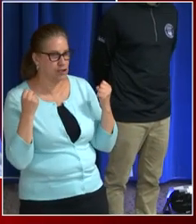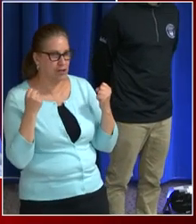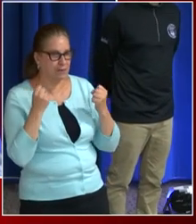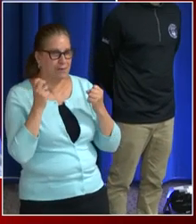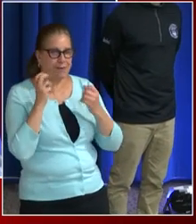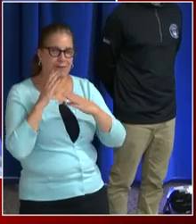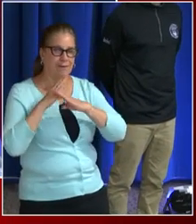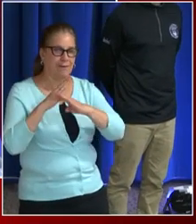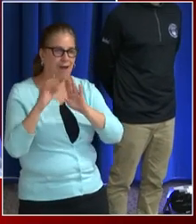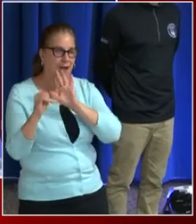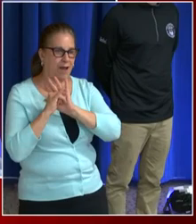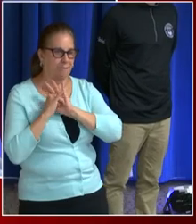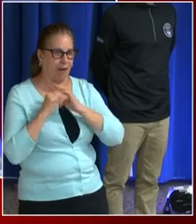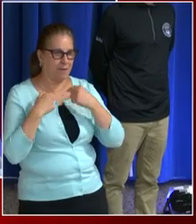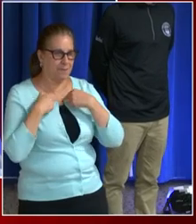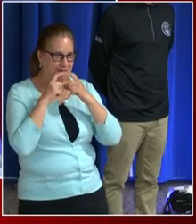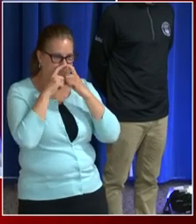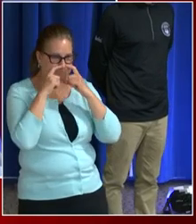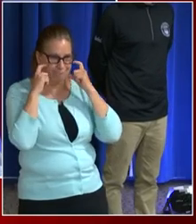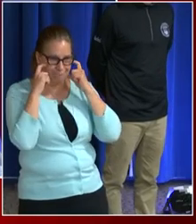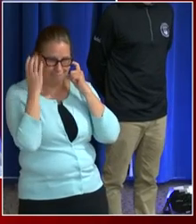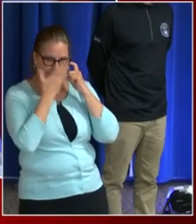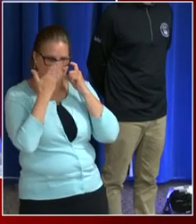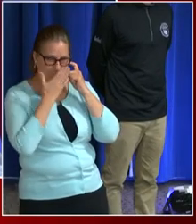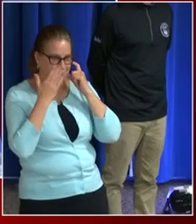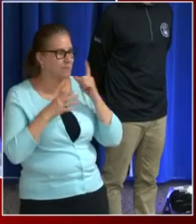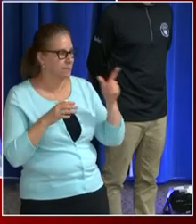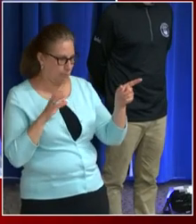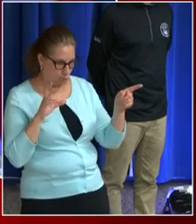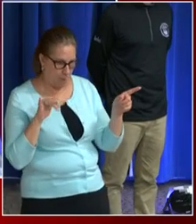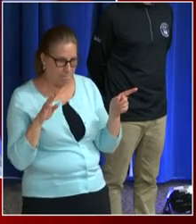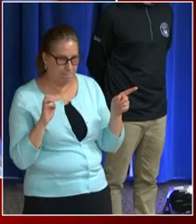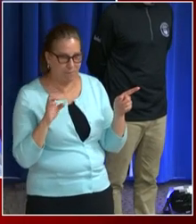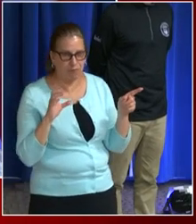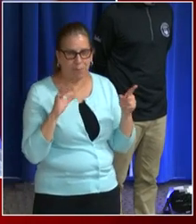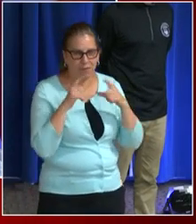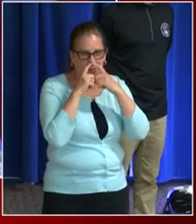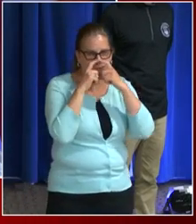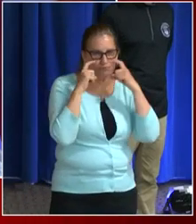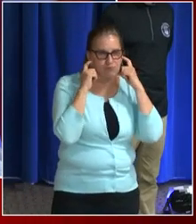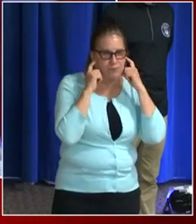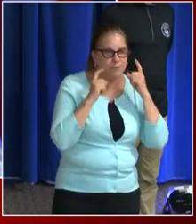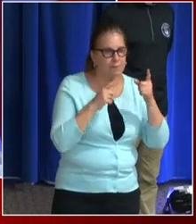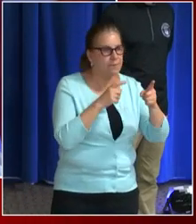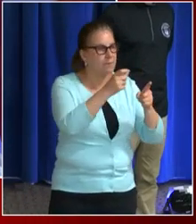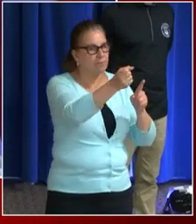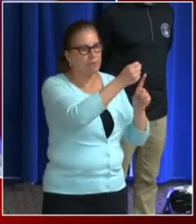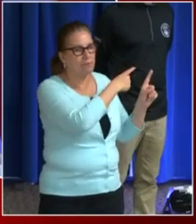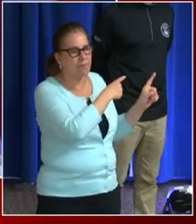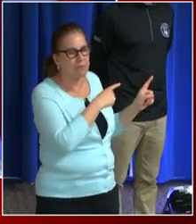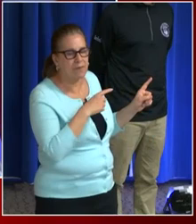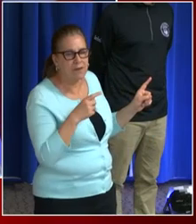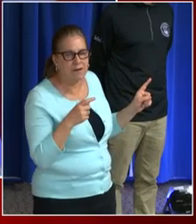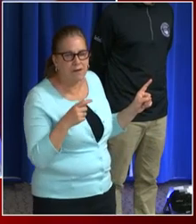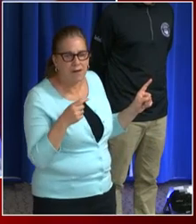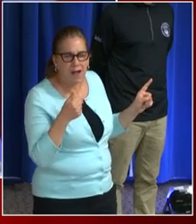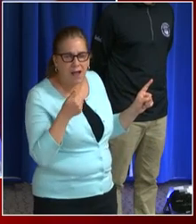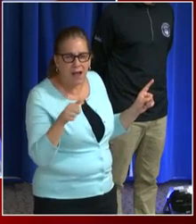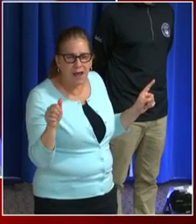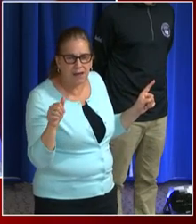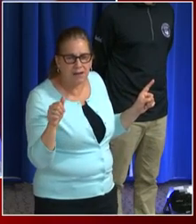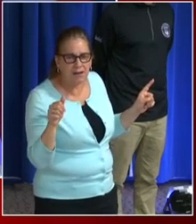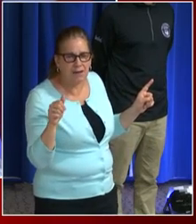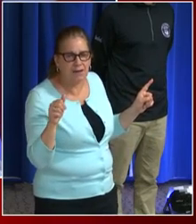residences last night on Swan Street? I've asked that question multiple times. We are going to probably have multiple